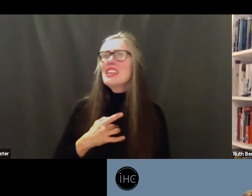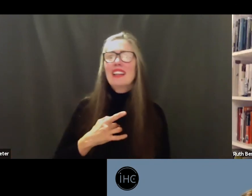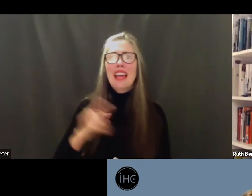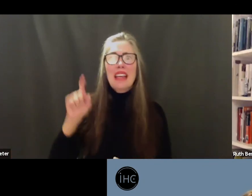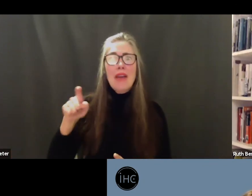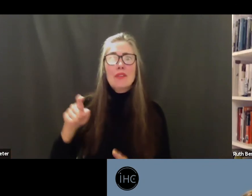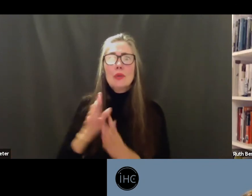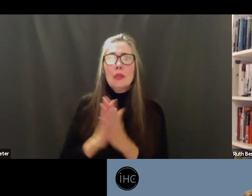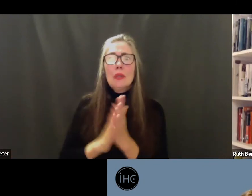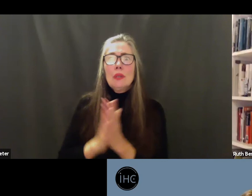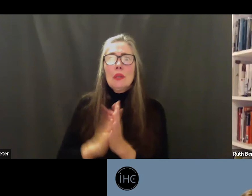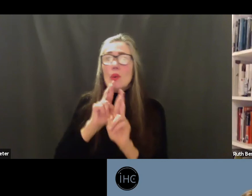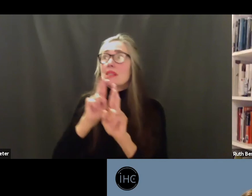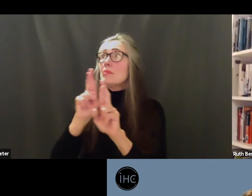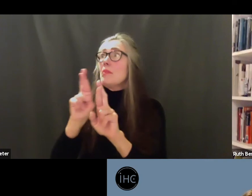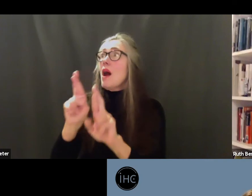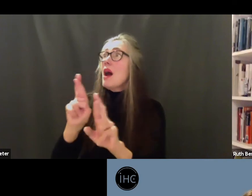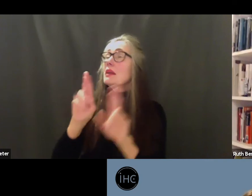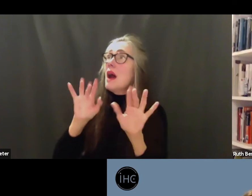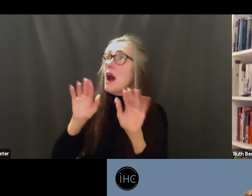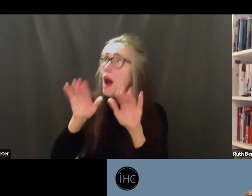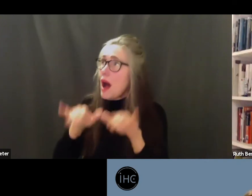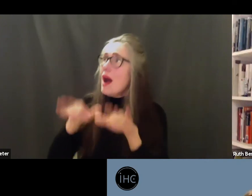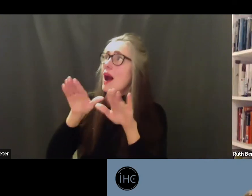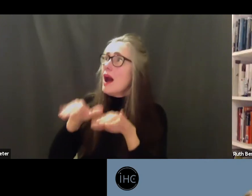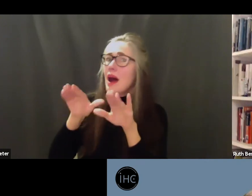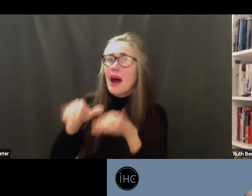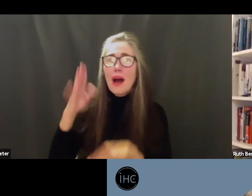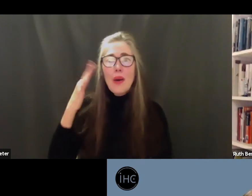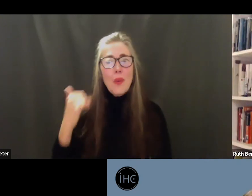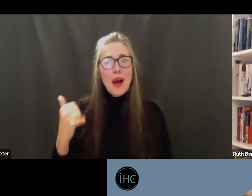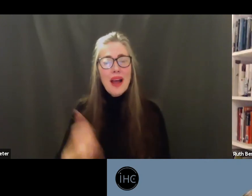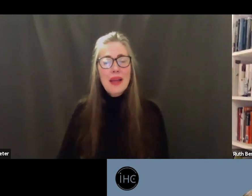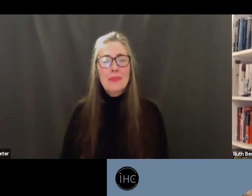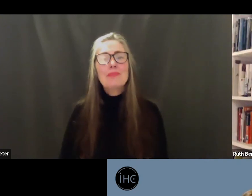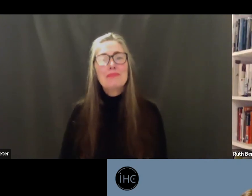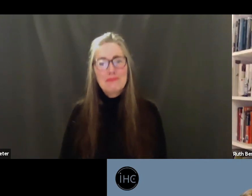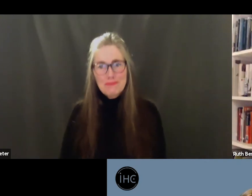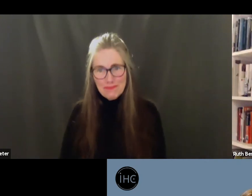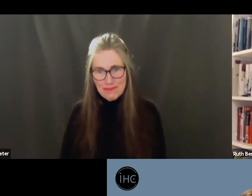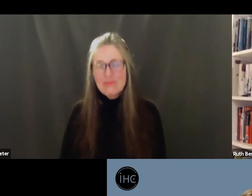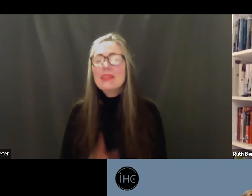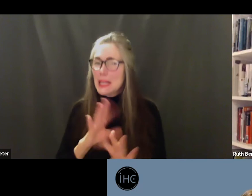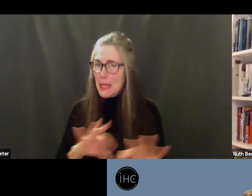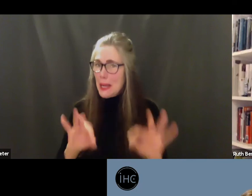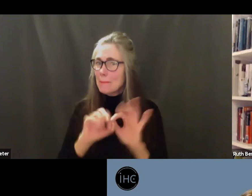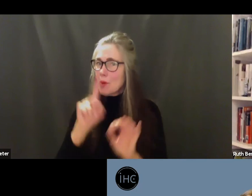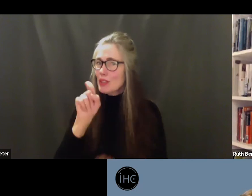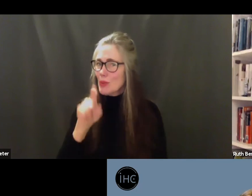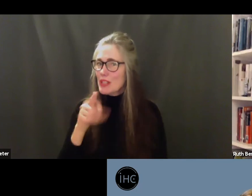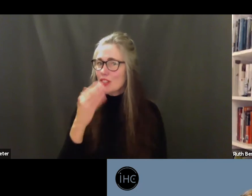it? So some of it, those are very timely and important questions. I have